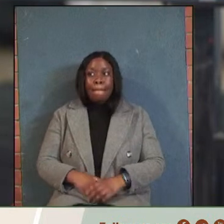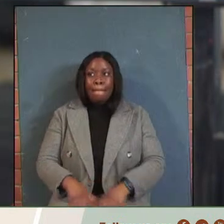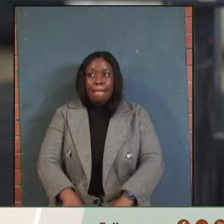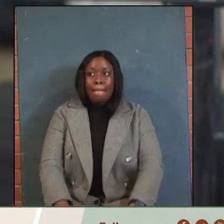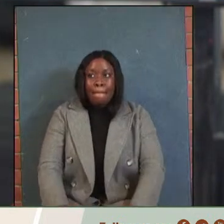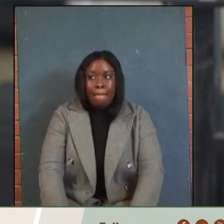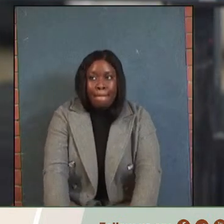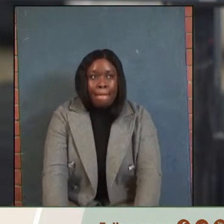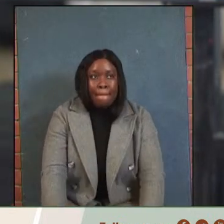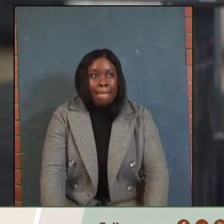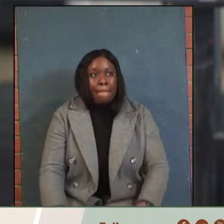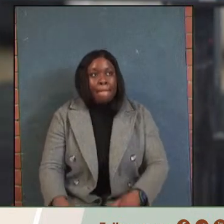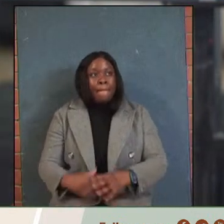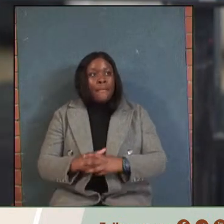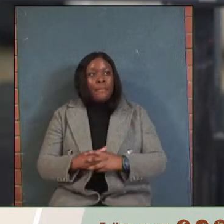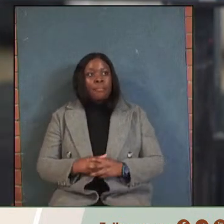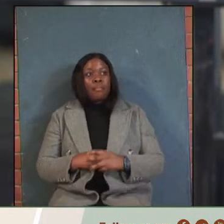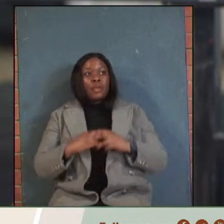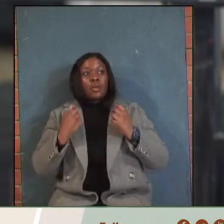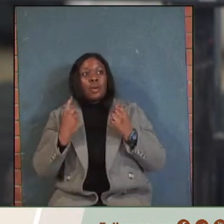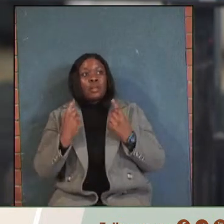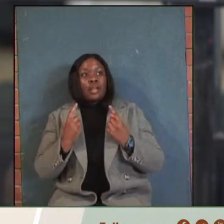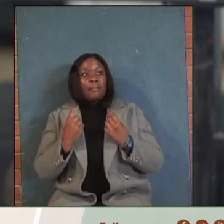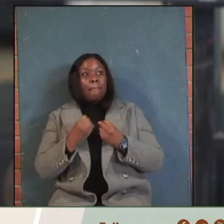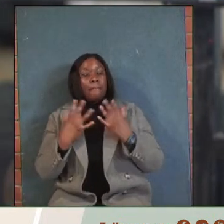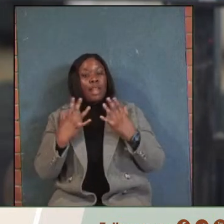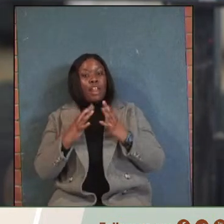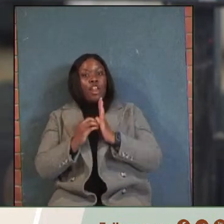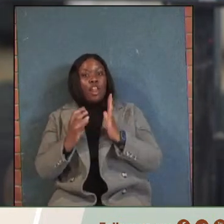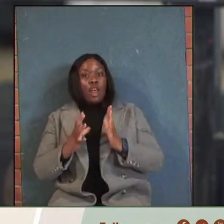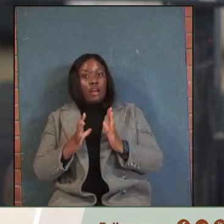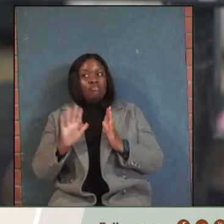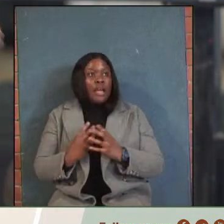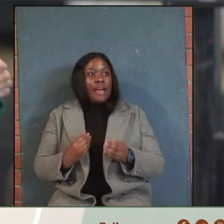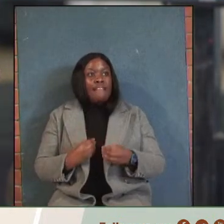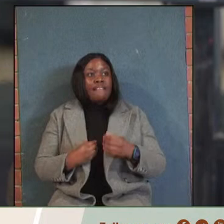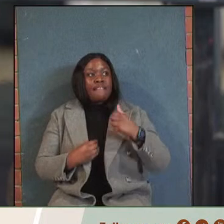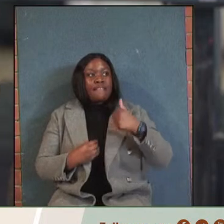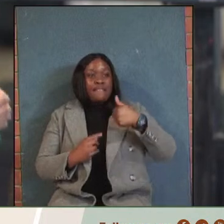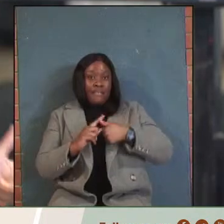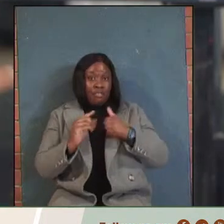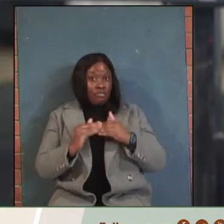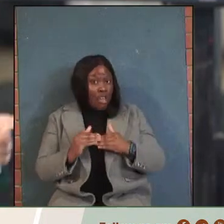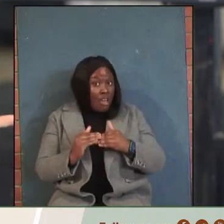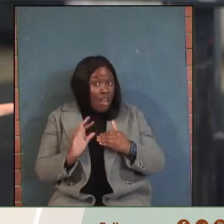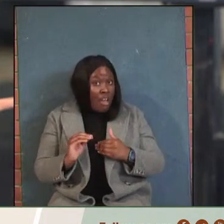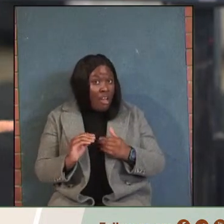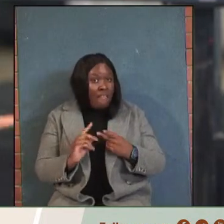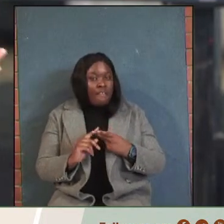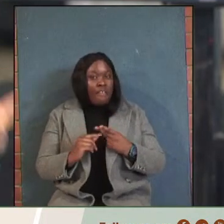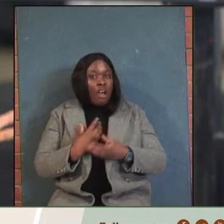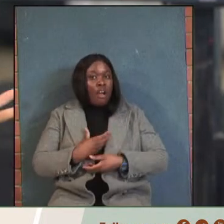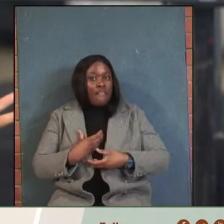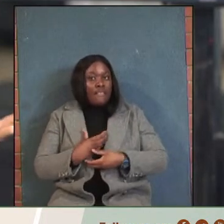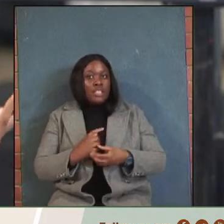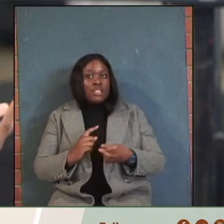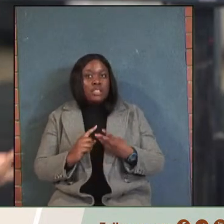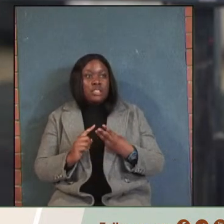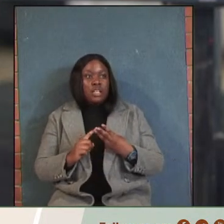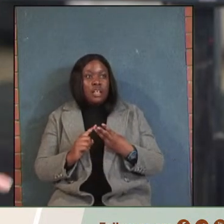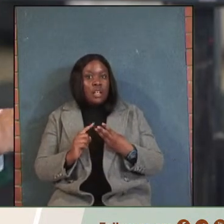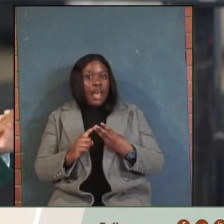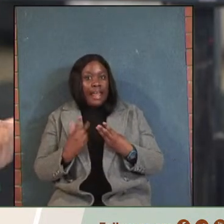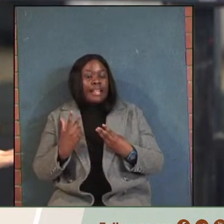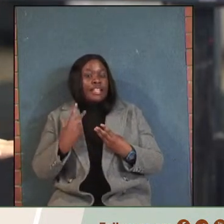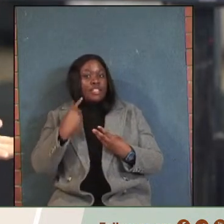how many learners come from homes that are very toxic. And these homes do not provide the comfort and cookies. Who doesn't love